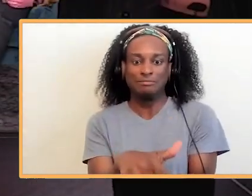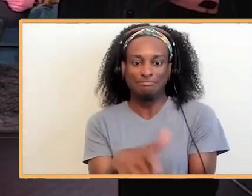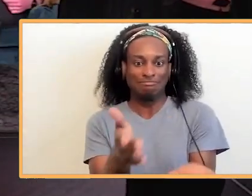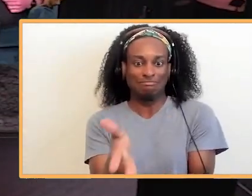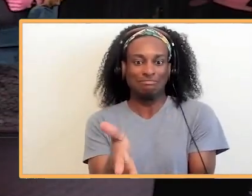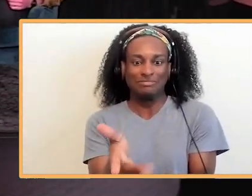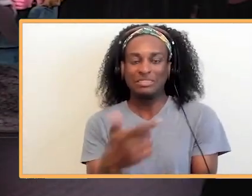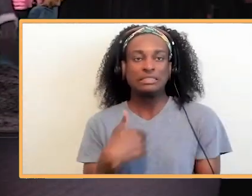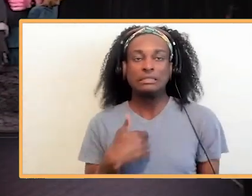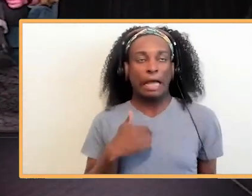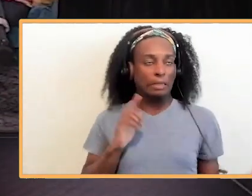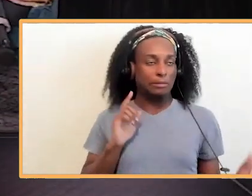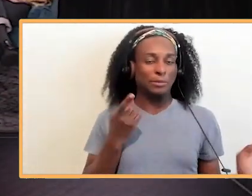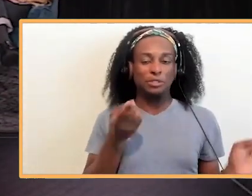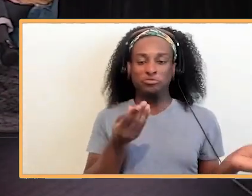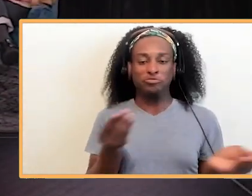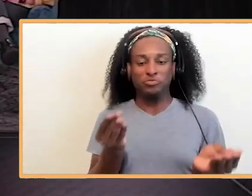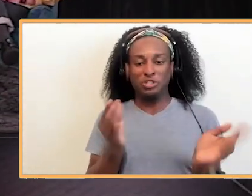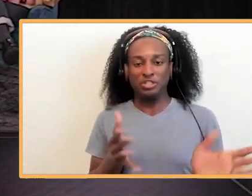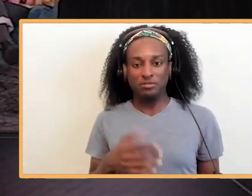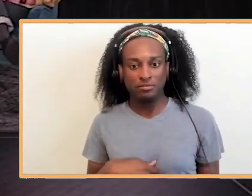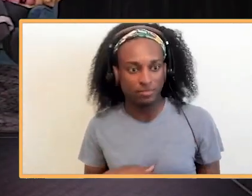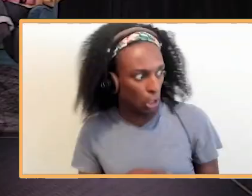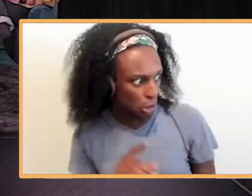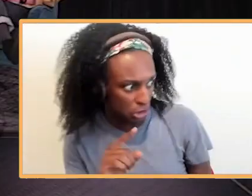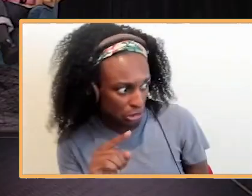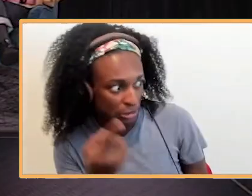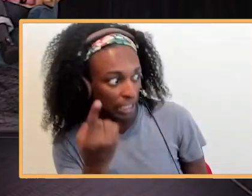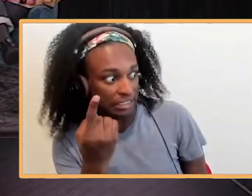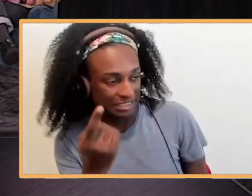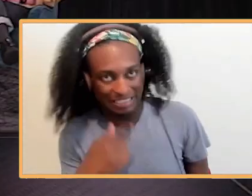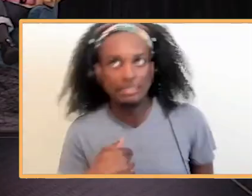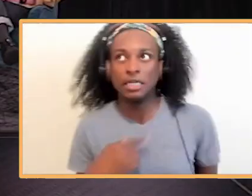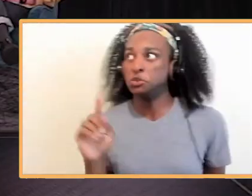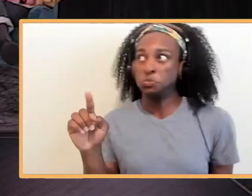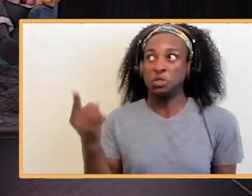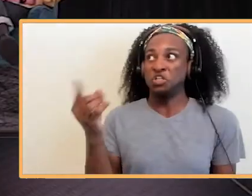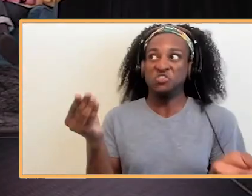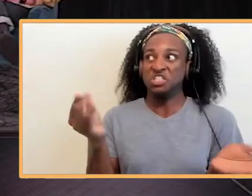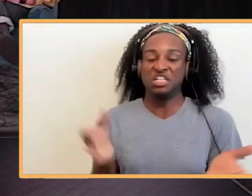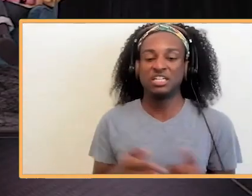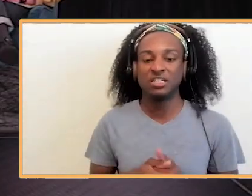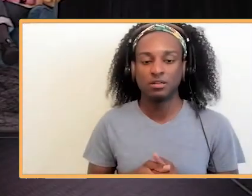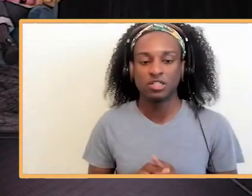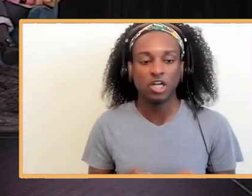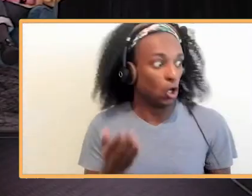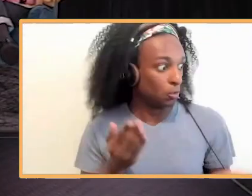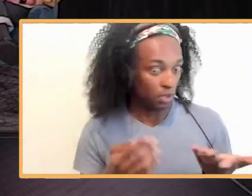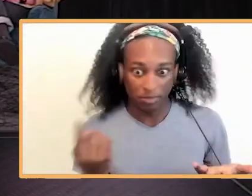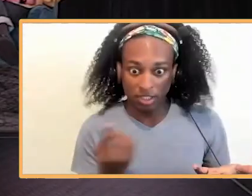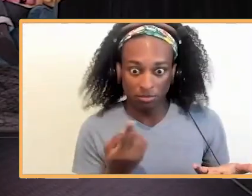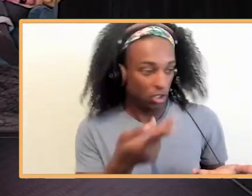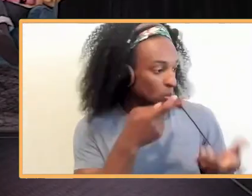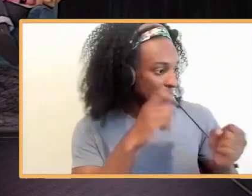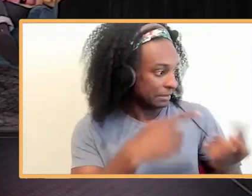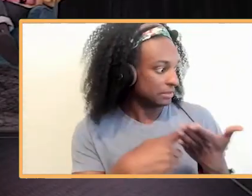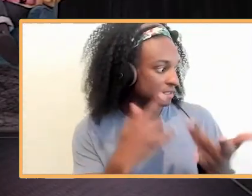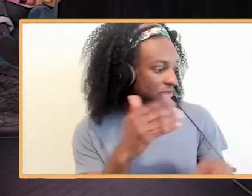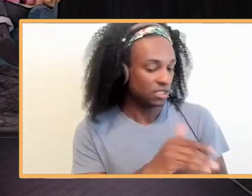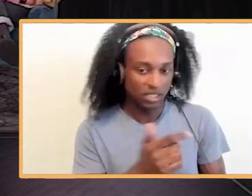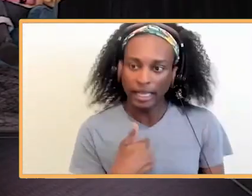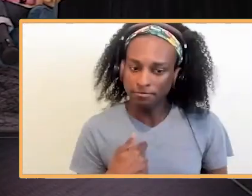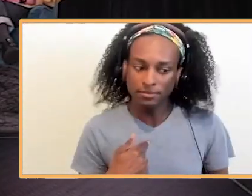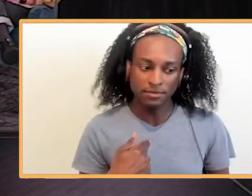the facilitator. Just, yes. That might be something we talk about today. I've been really embracing